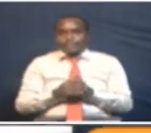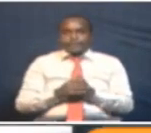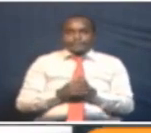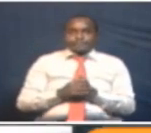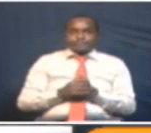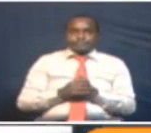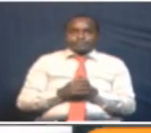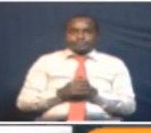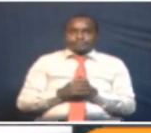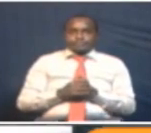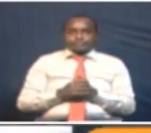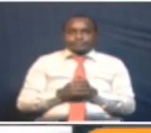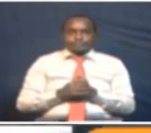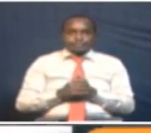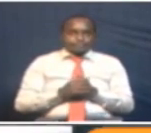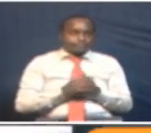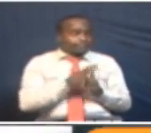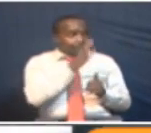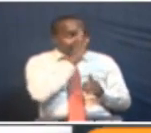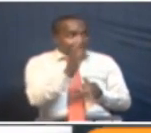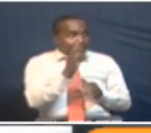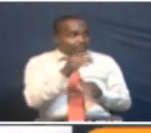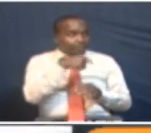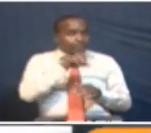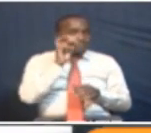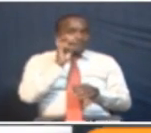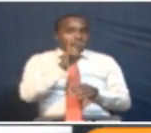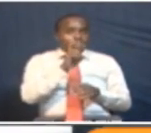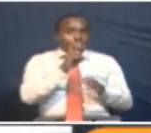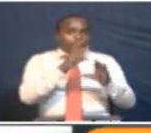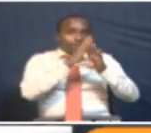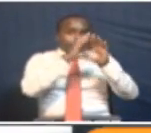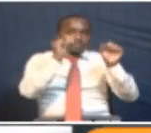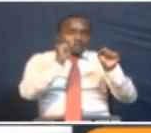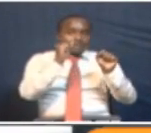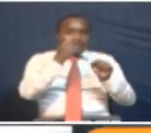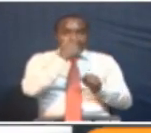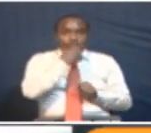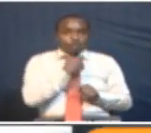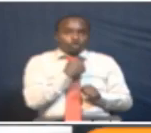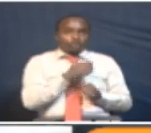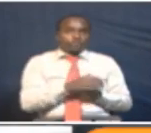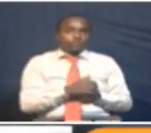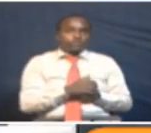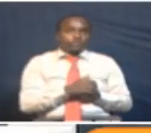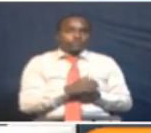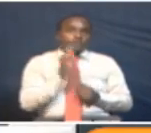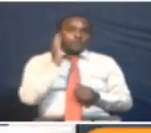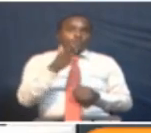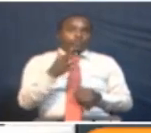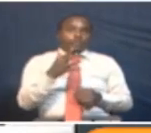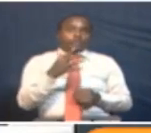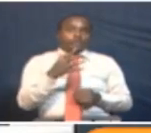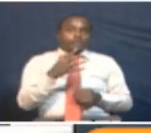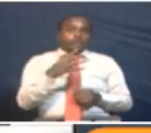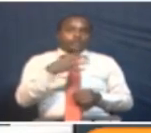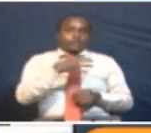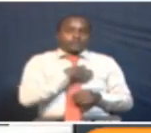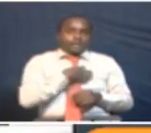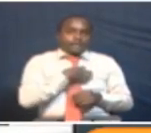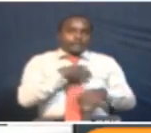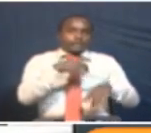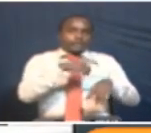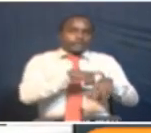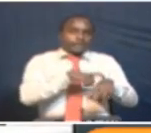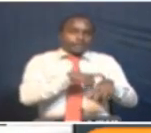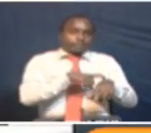Okay, yes. Critically, we must look at President Kenyatta's age. President Kenyatta will retire when he's 60 years old. Given